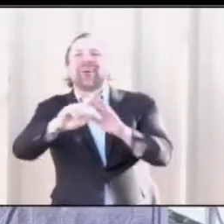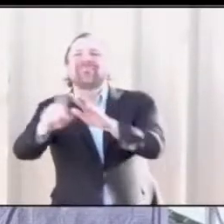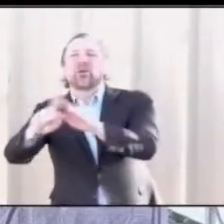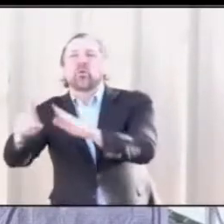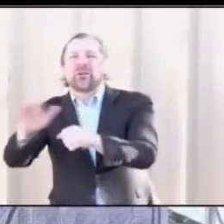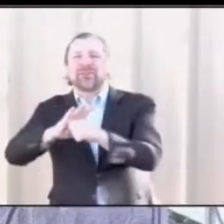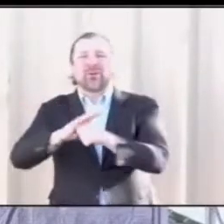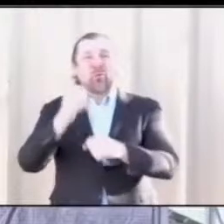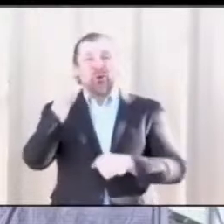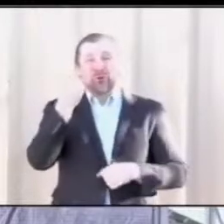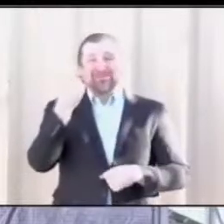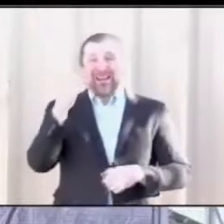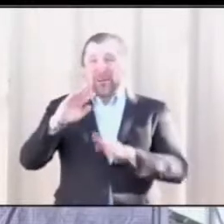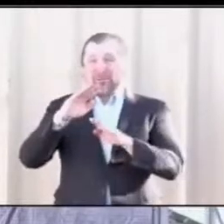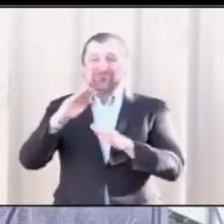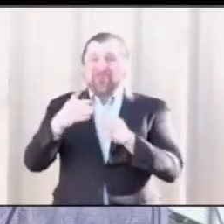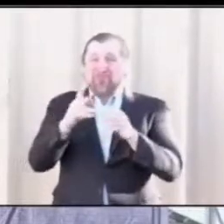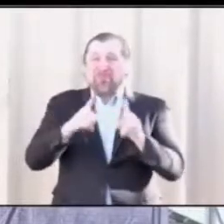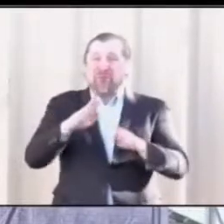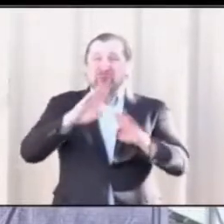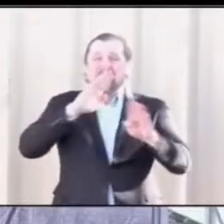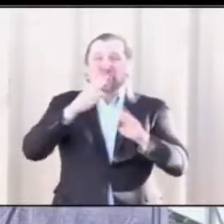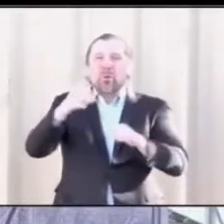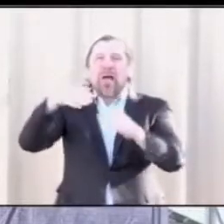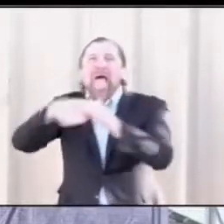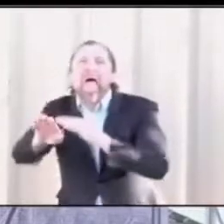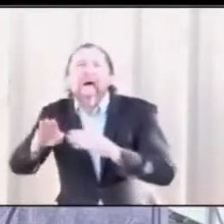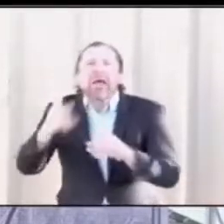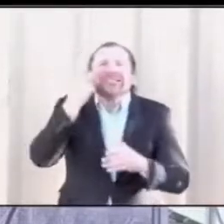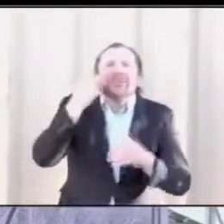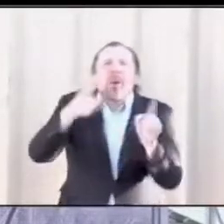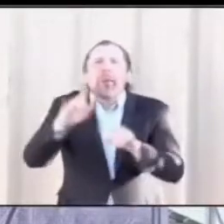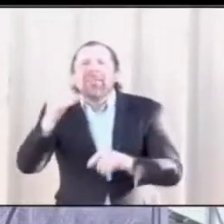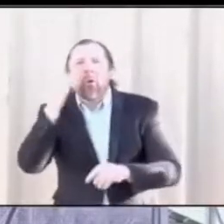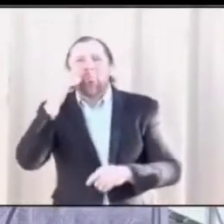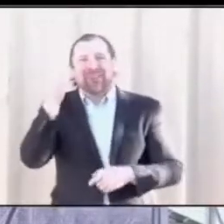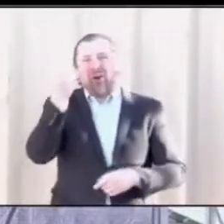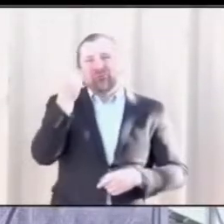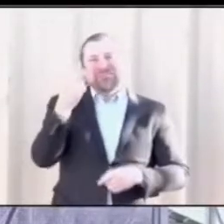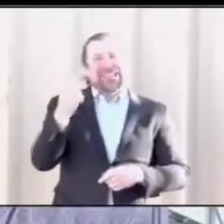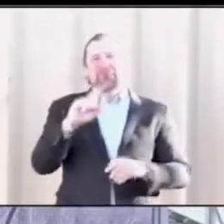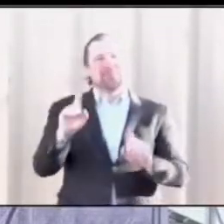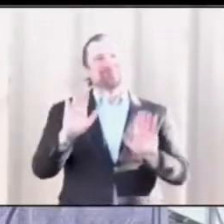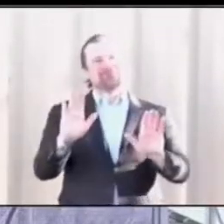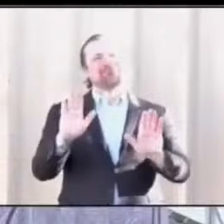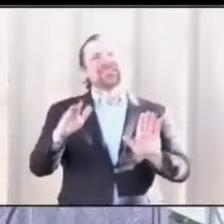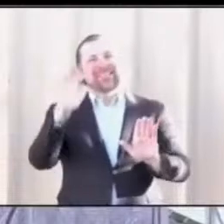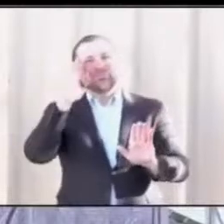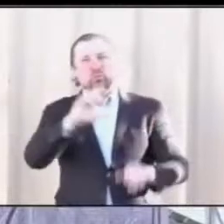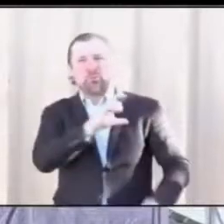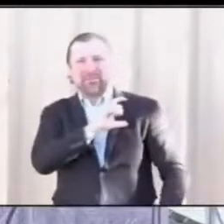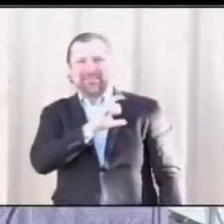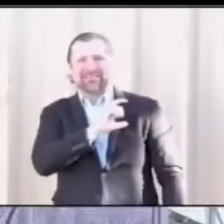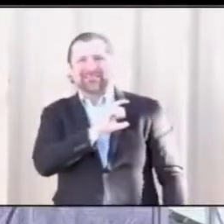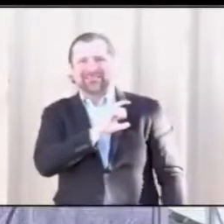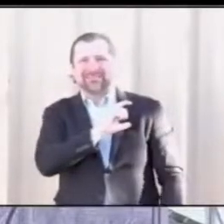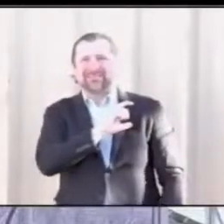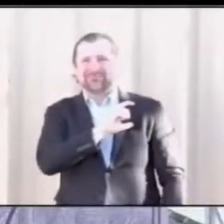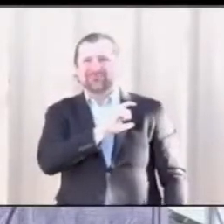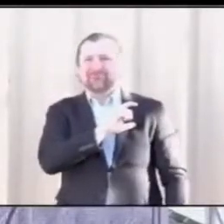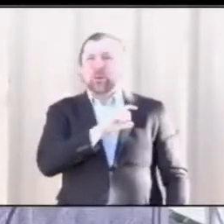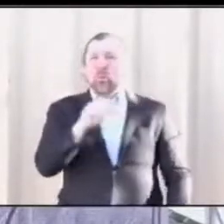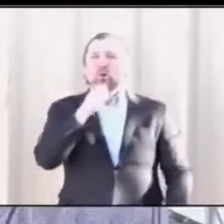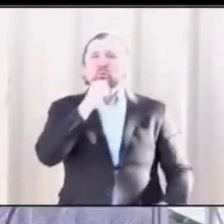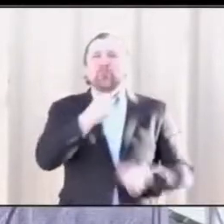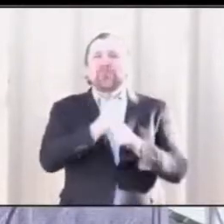public's frustration and your desire to see your homes firsthand. Until CAL FIRE tells us that the impacted areas are